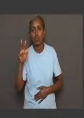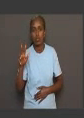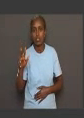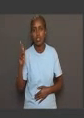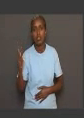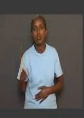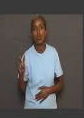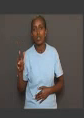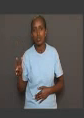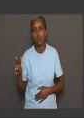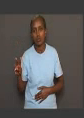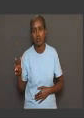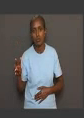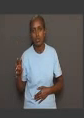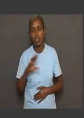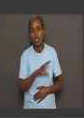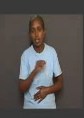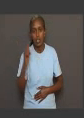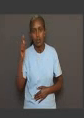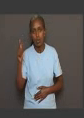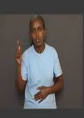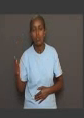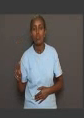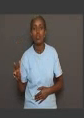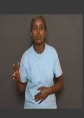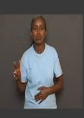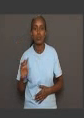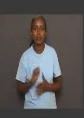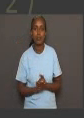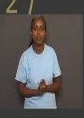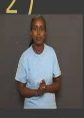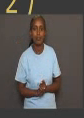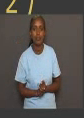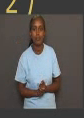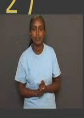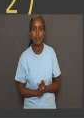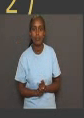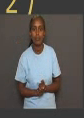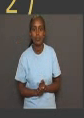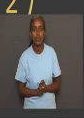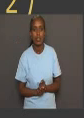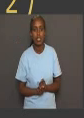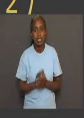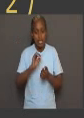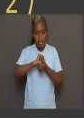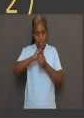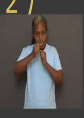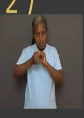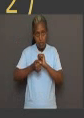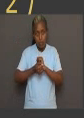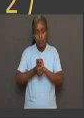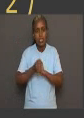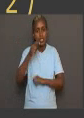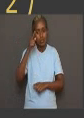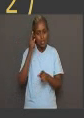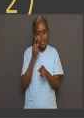3 over 2 and 1 over 2. The transformation we